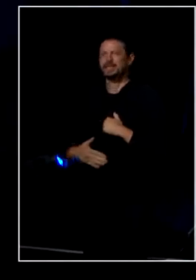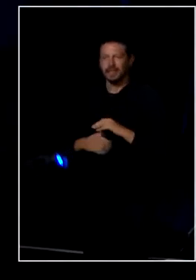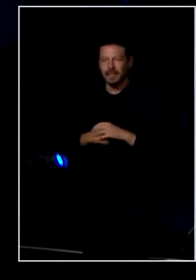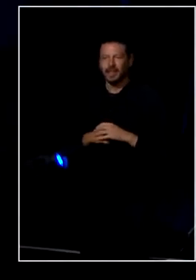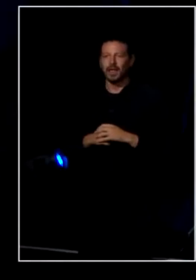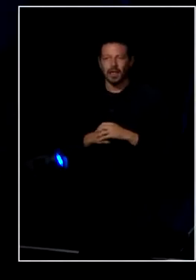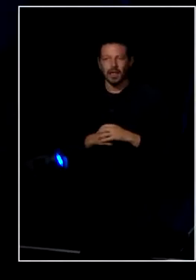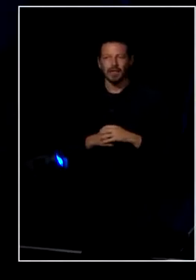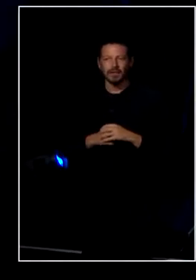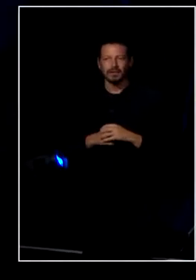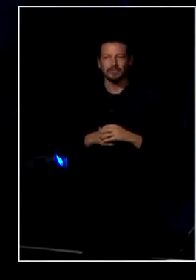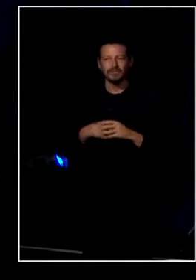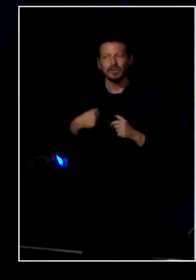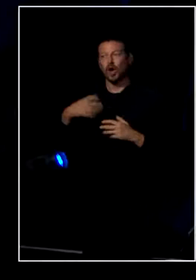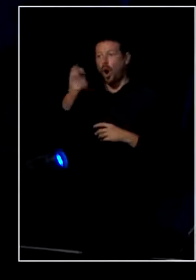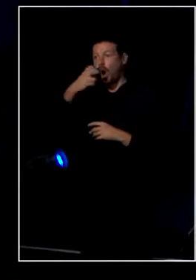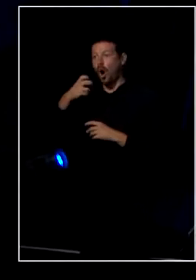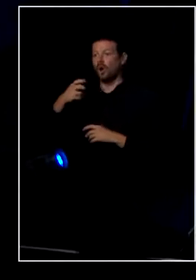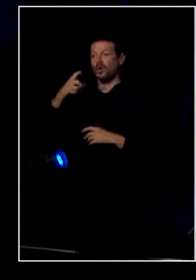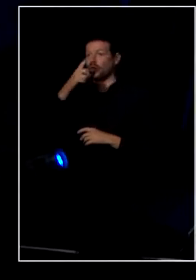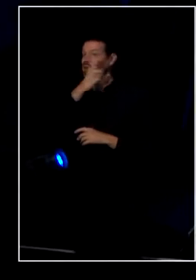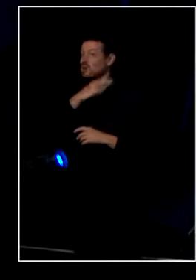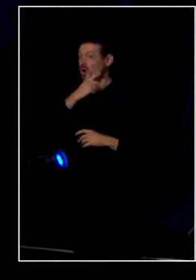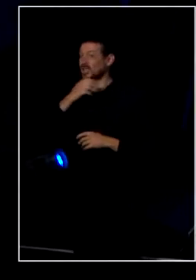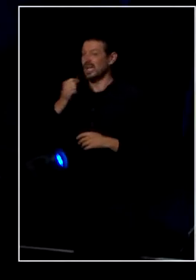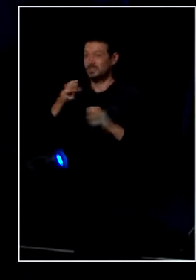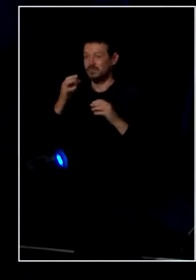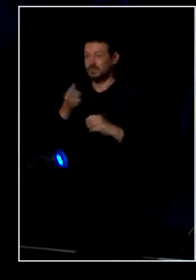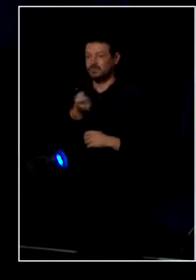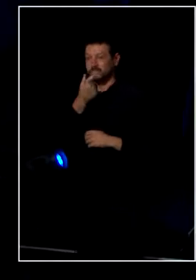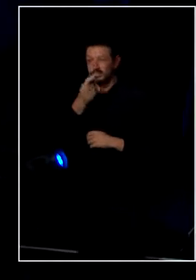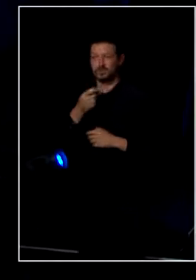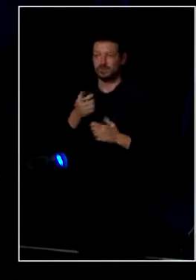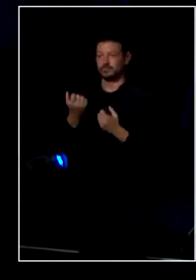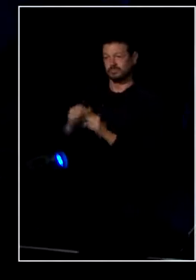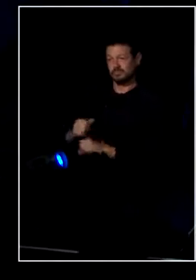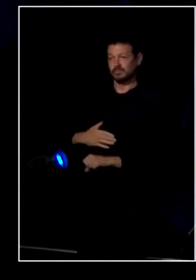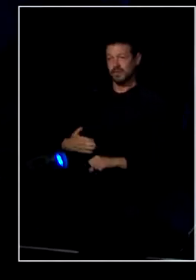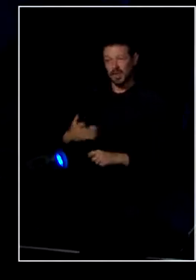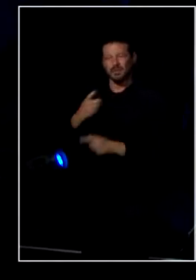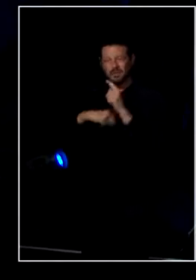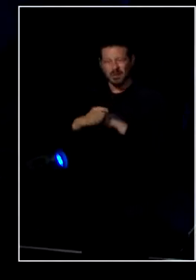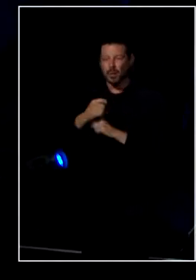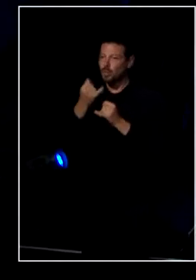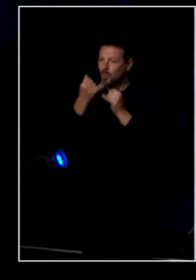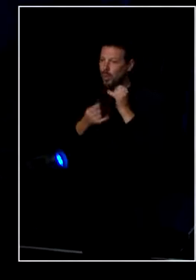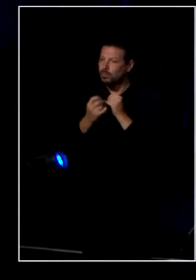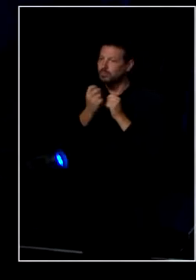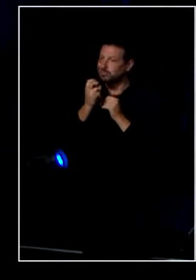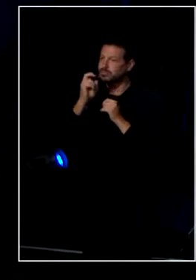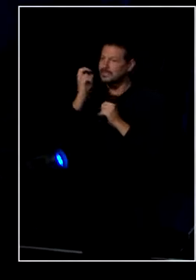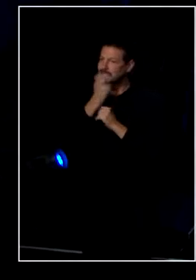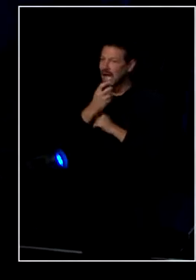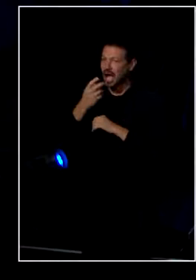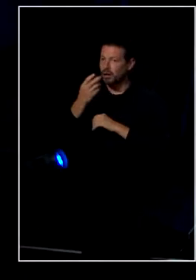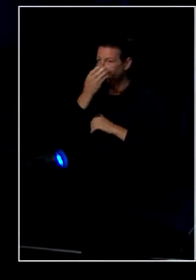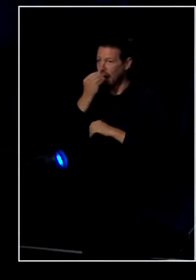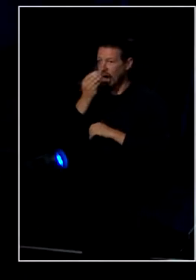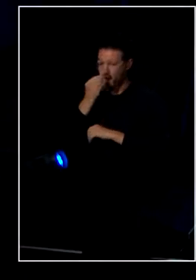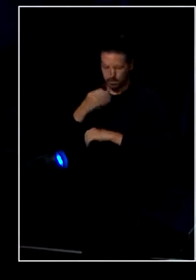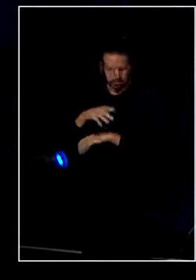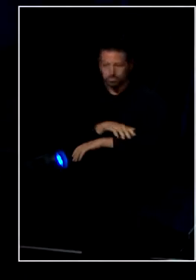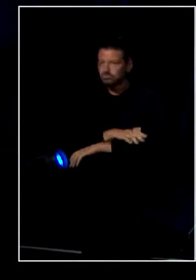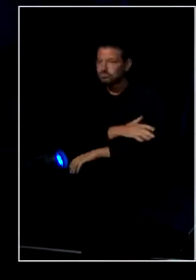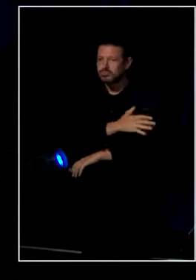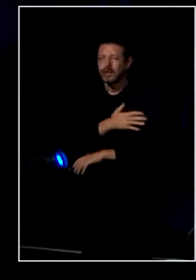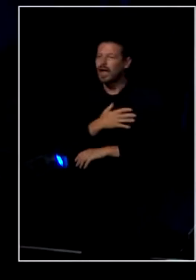all our senior girls, and that used to make me really go dark brown and that. because like there was